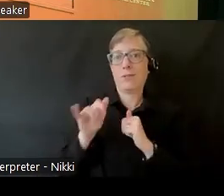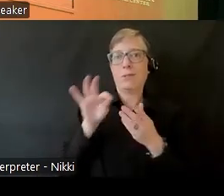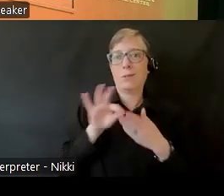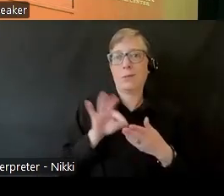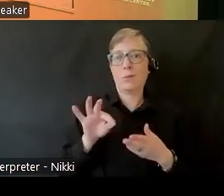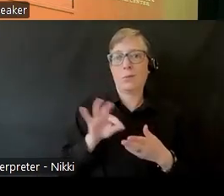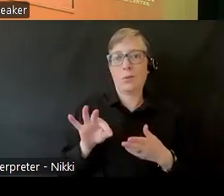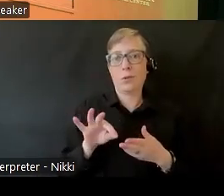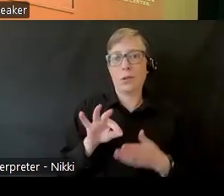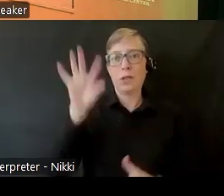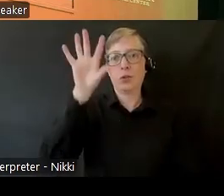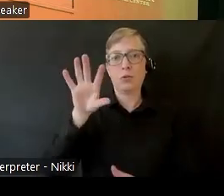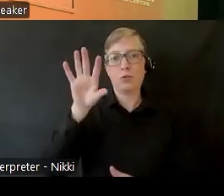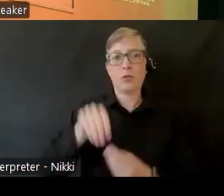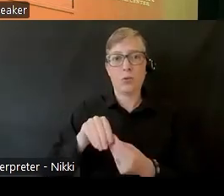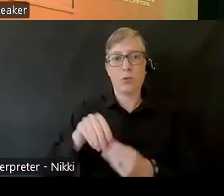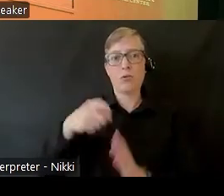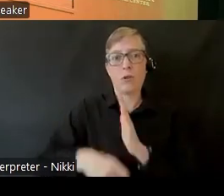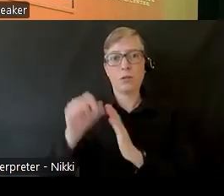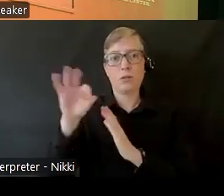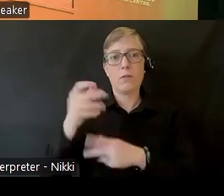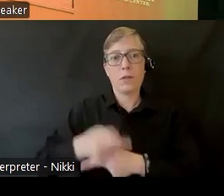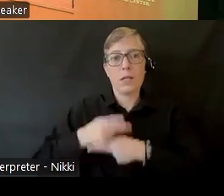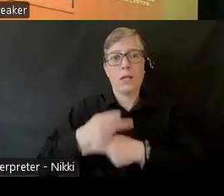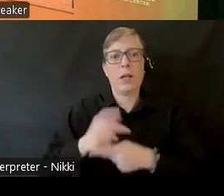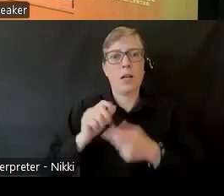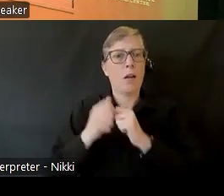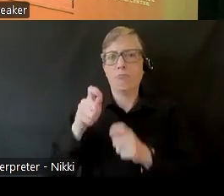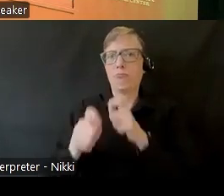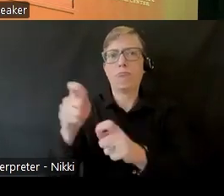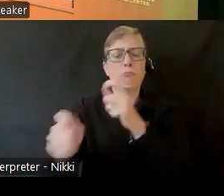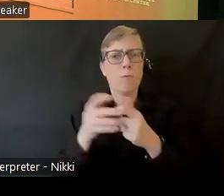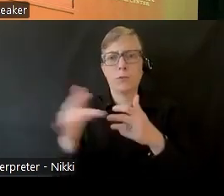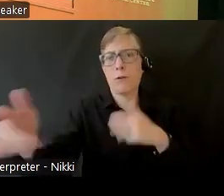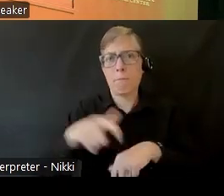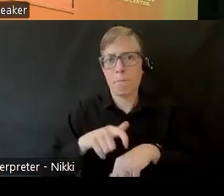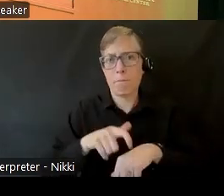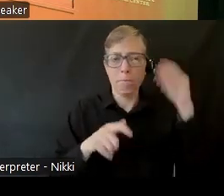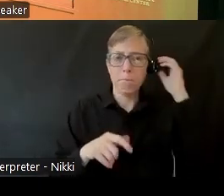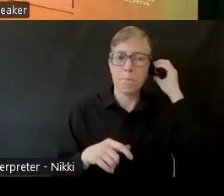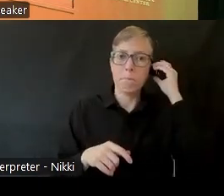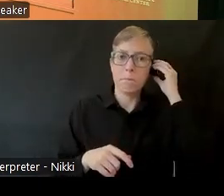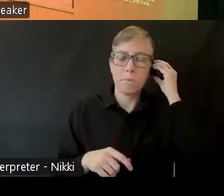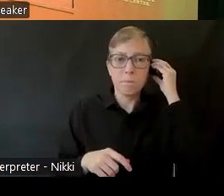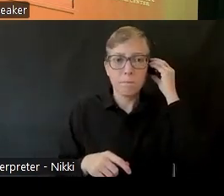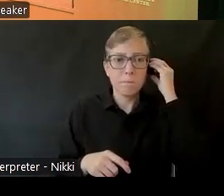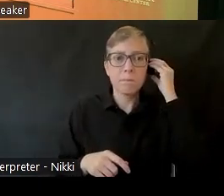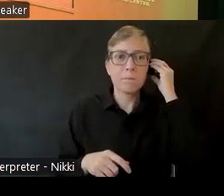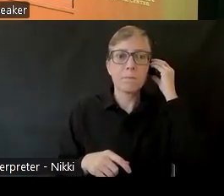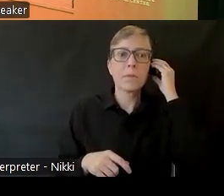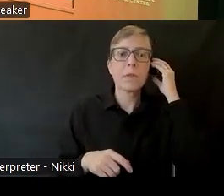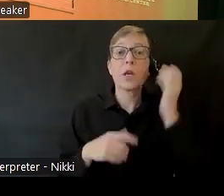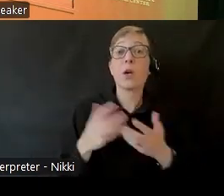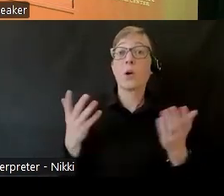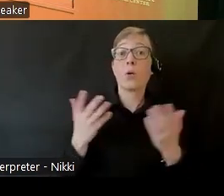and total cost of care change? And I think what's hinting at is that